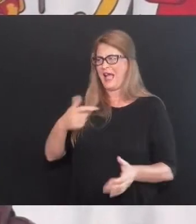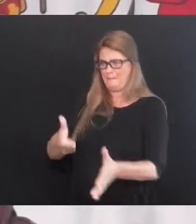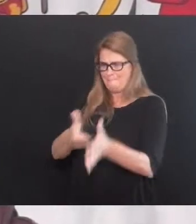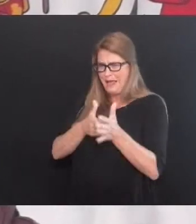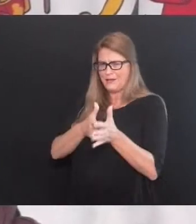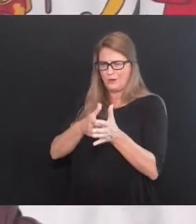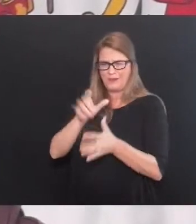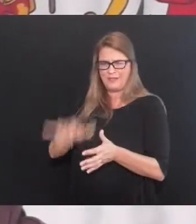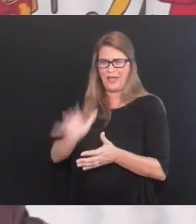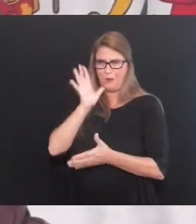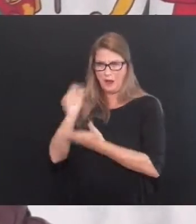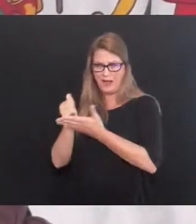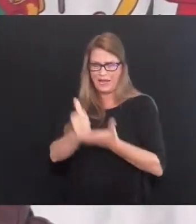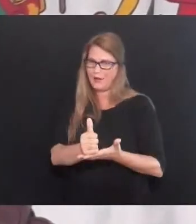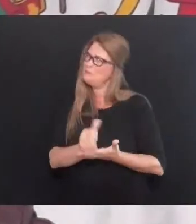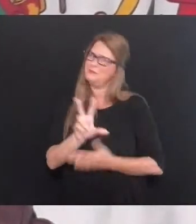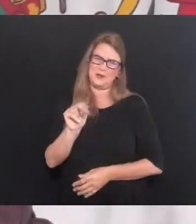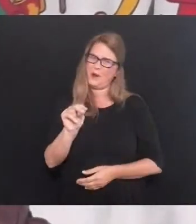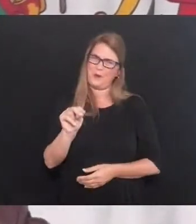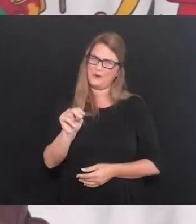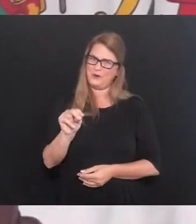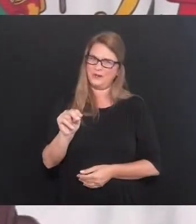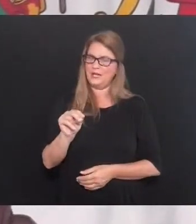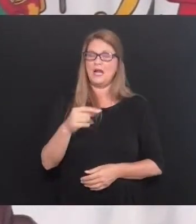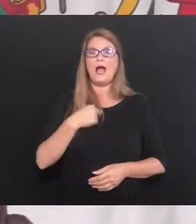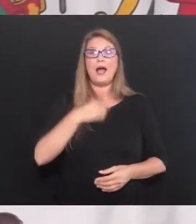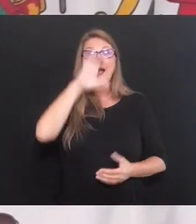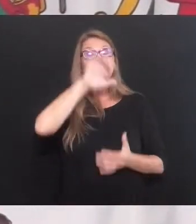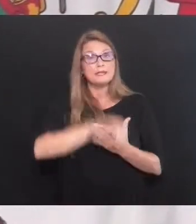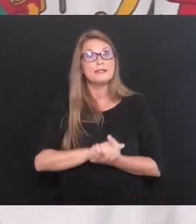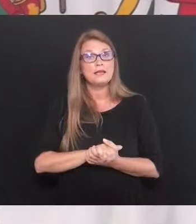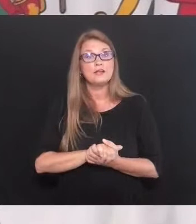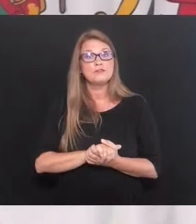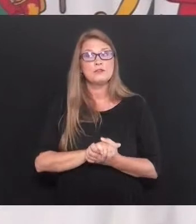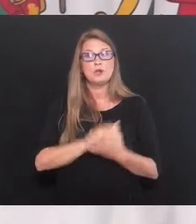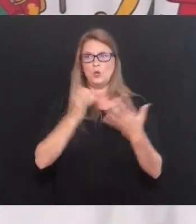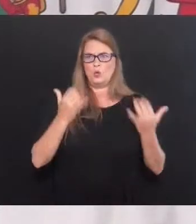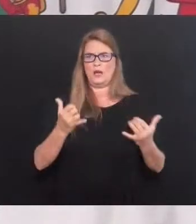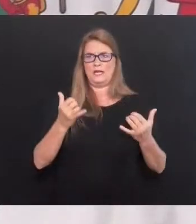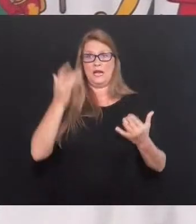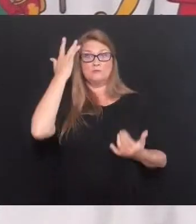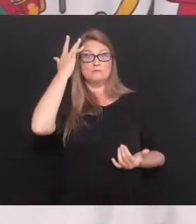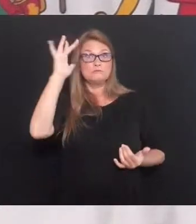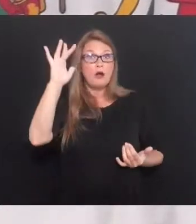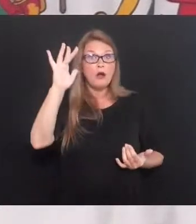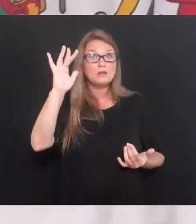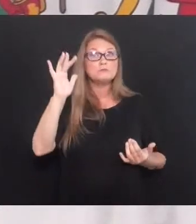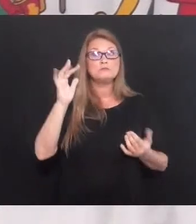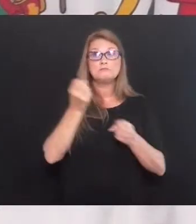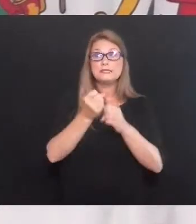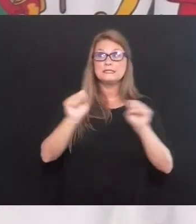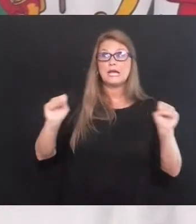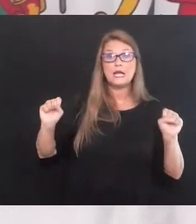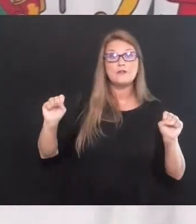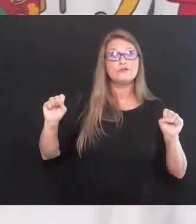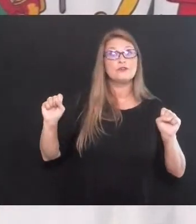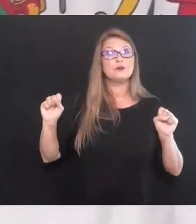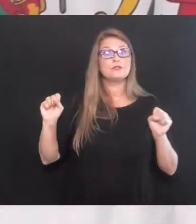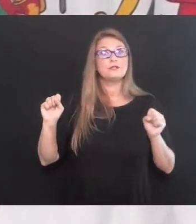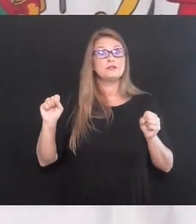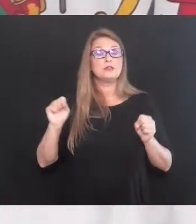time. I do believe that we need to be smart, be safe, and if